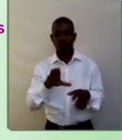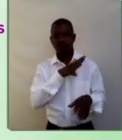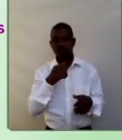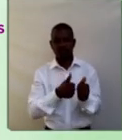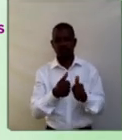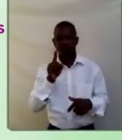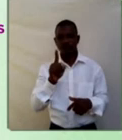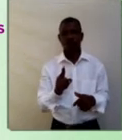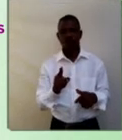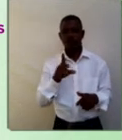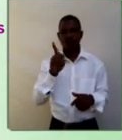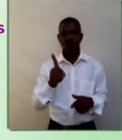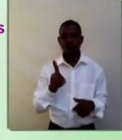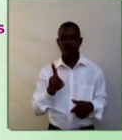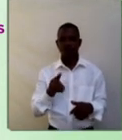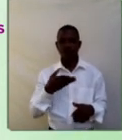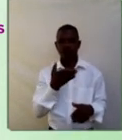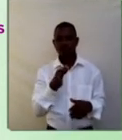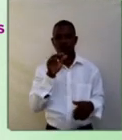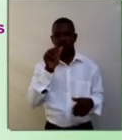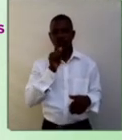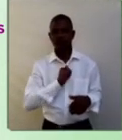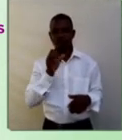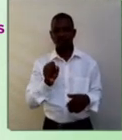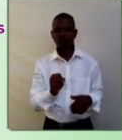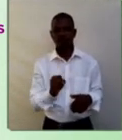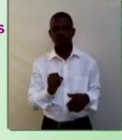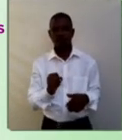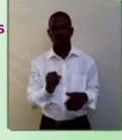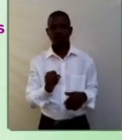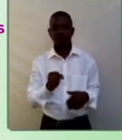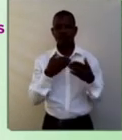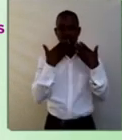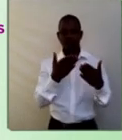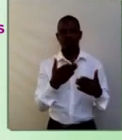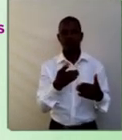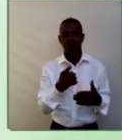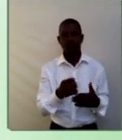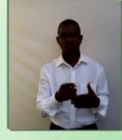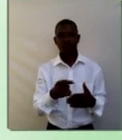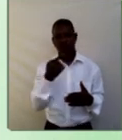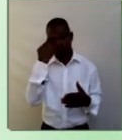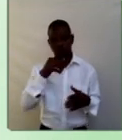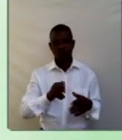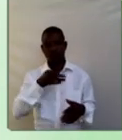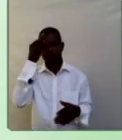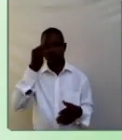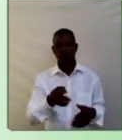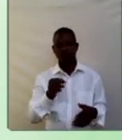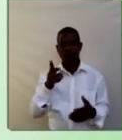everyone. D, theirselves. Thank you. For further